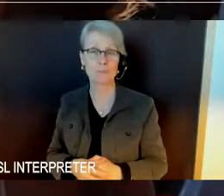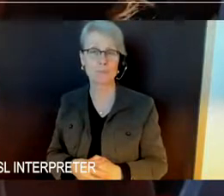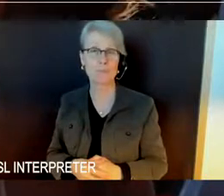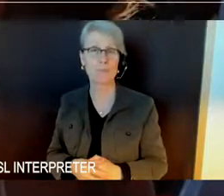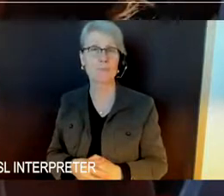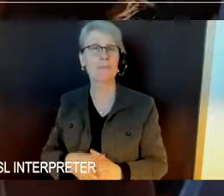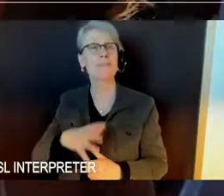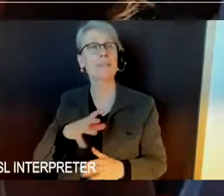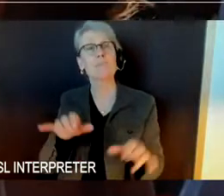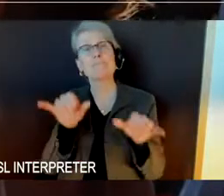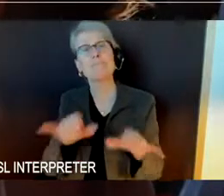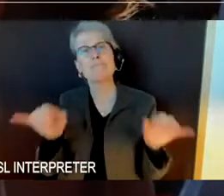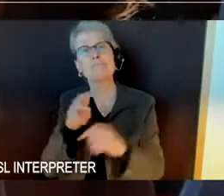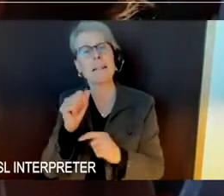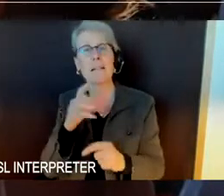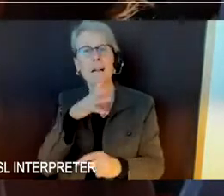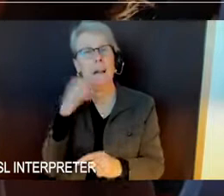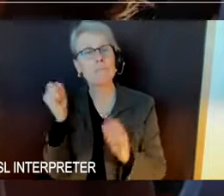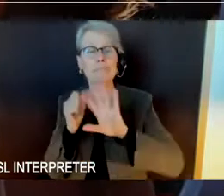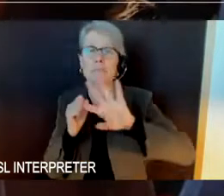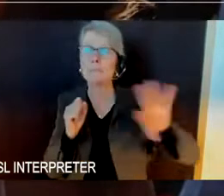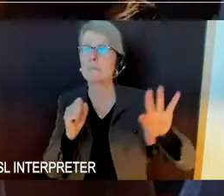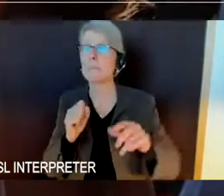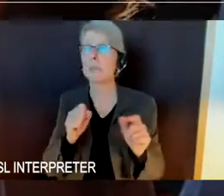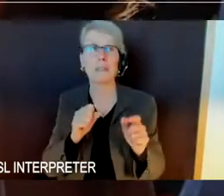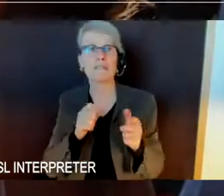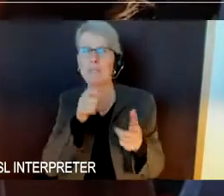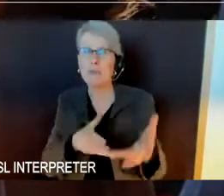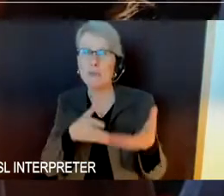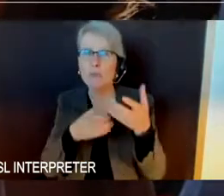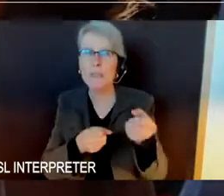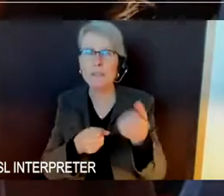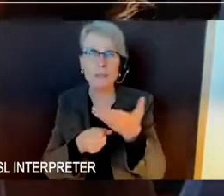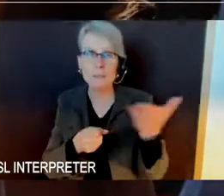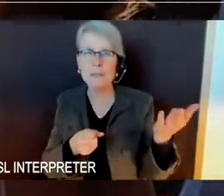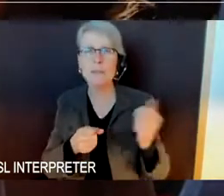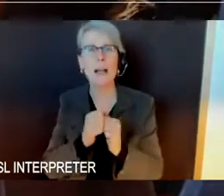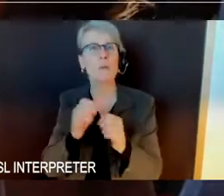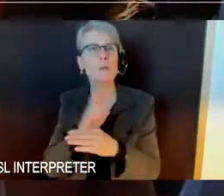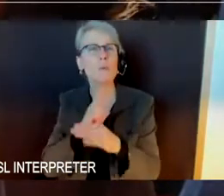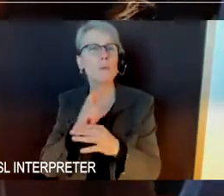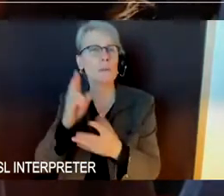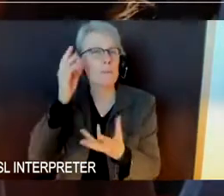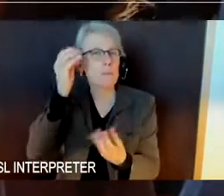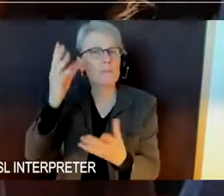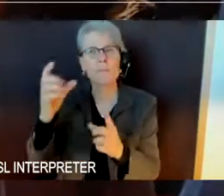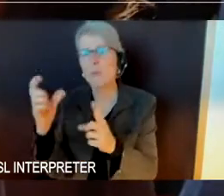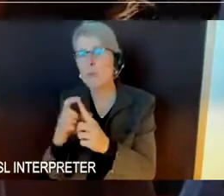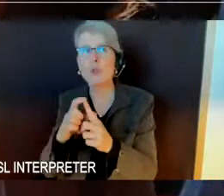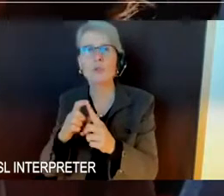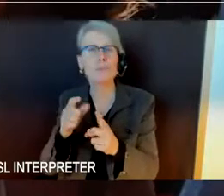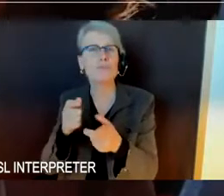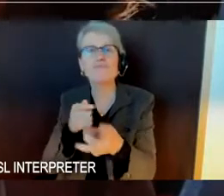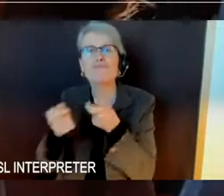So as audiences turn away from traditional sources of media, have deep distrust in the kind of